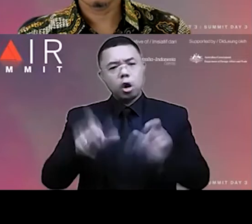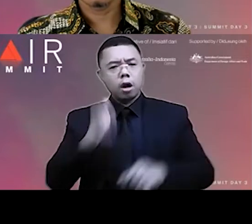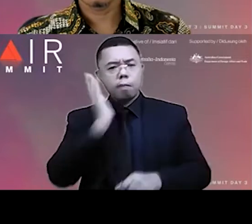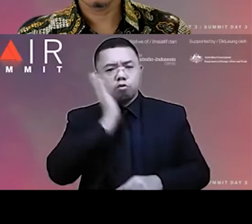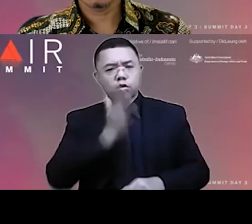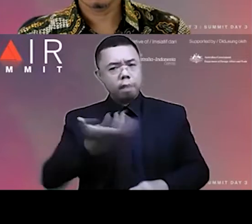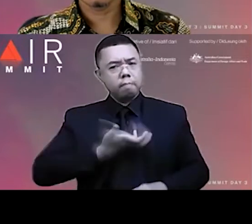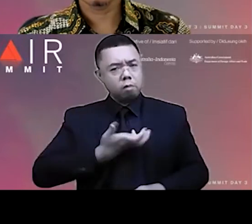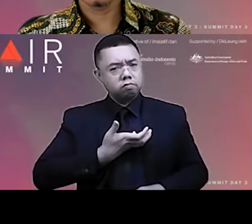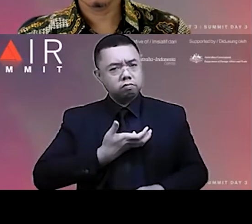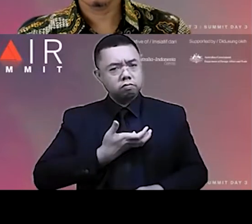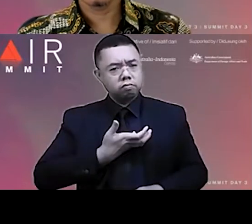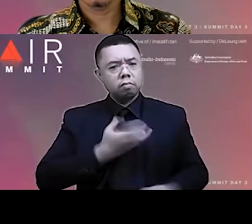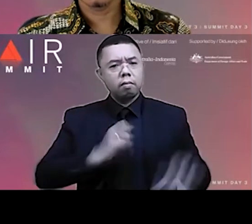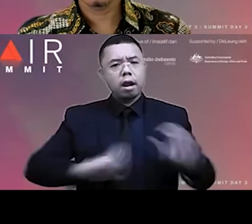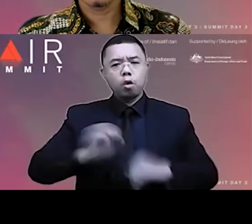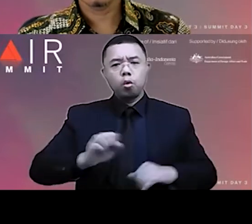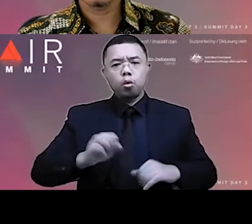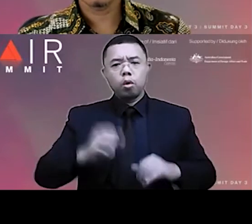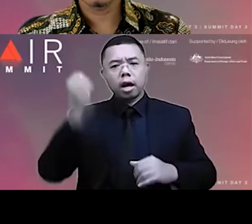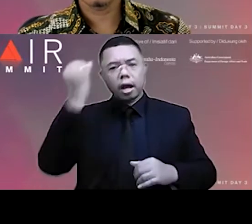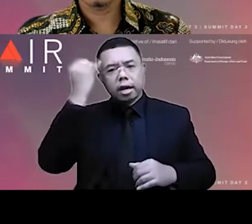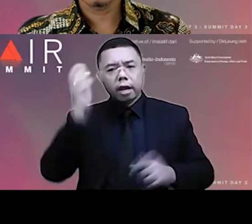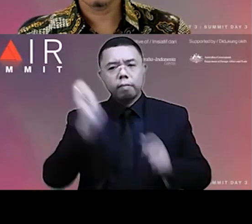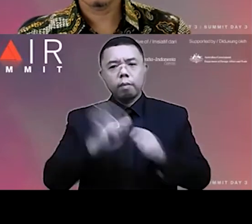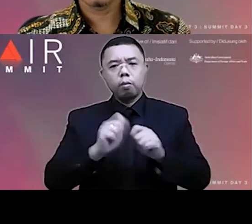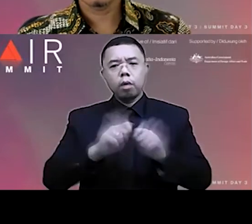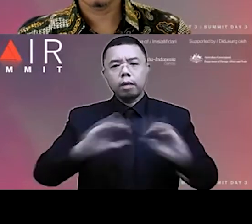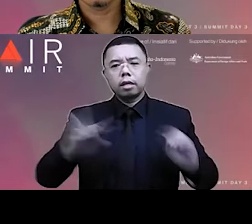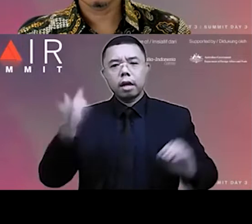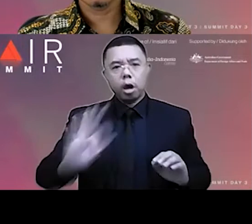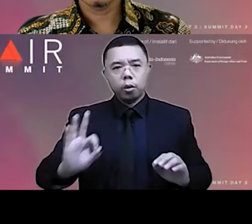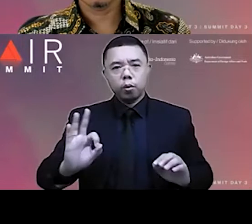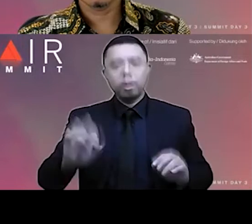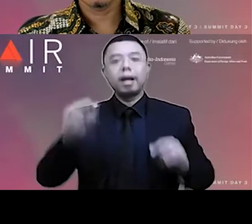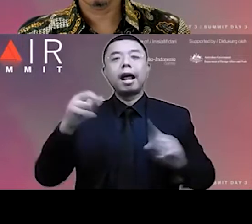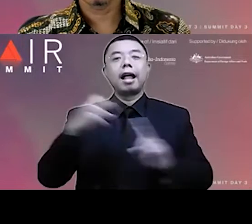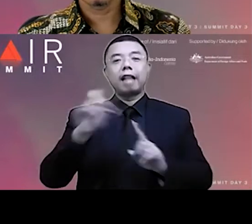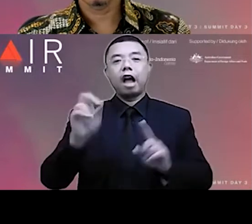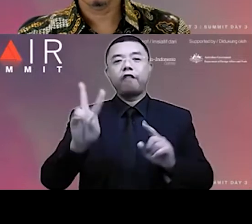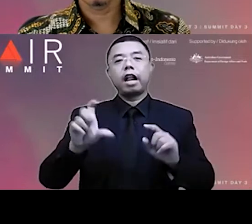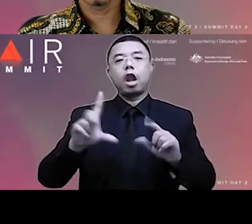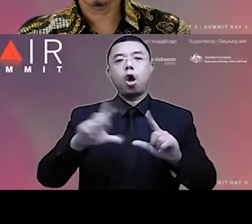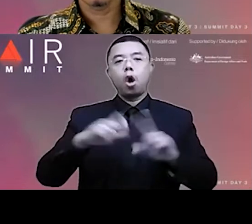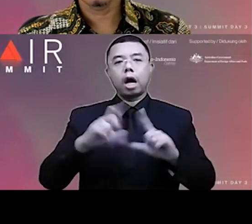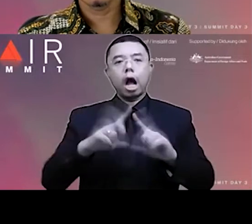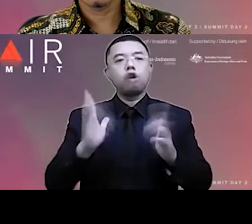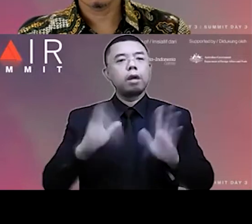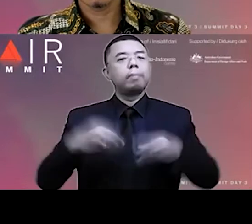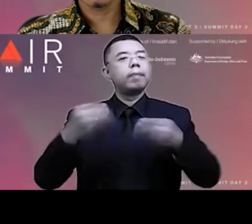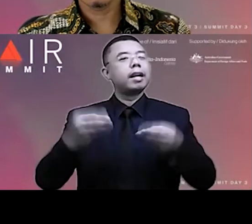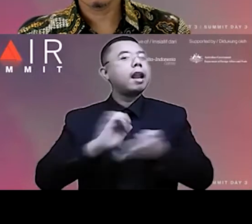create jobs. So Traveloka is actually also providing training for them. We work with government and